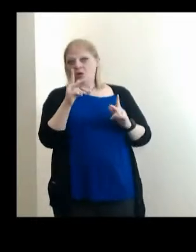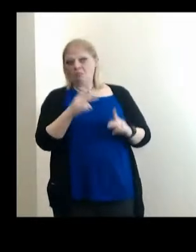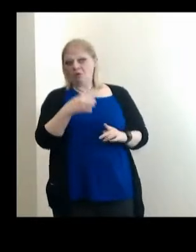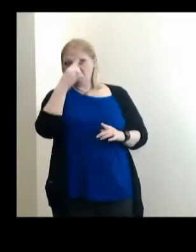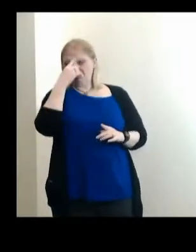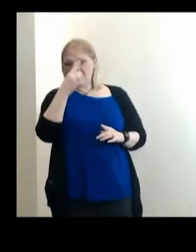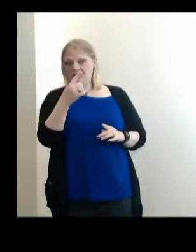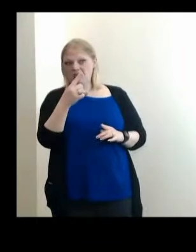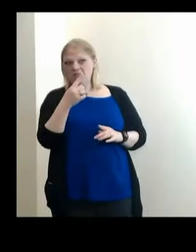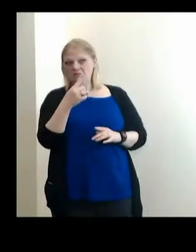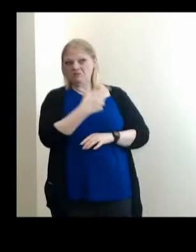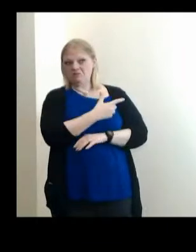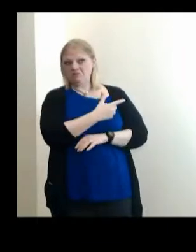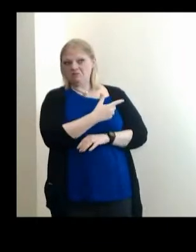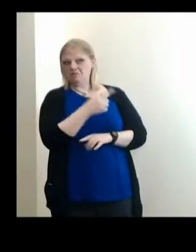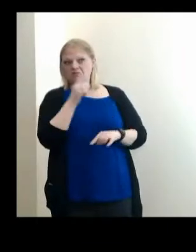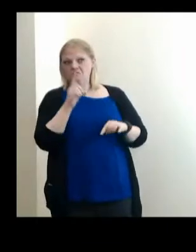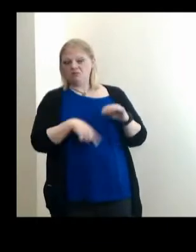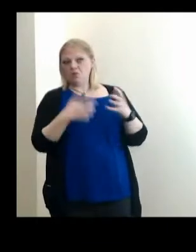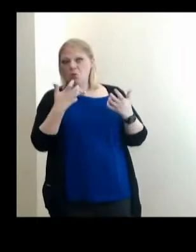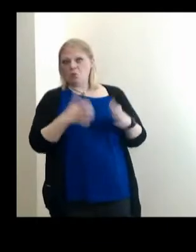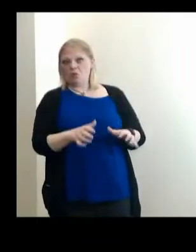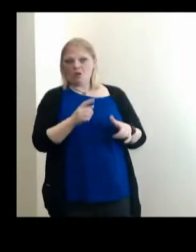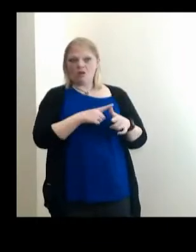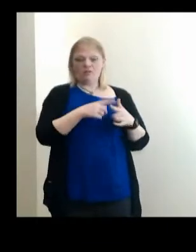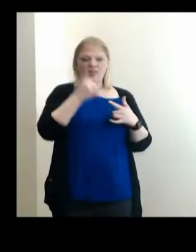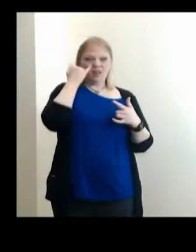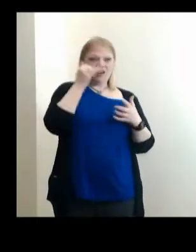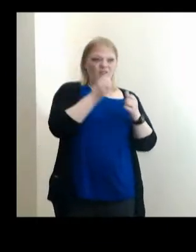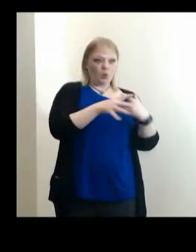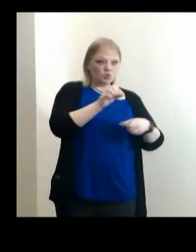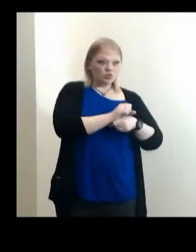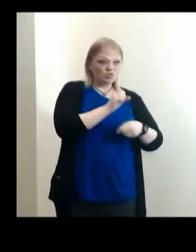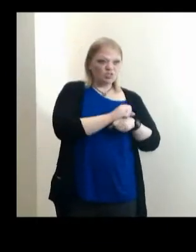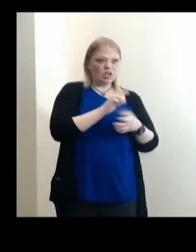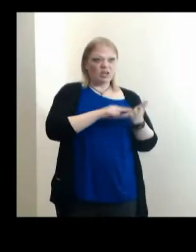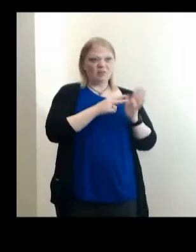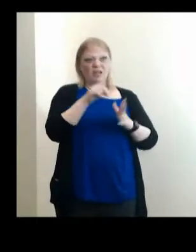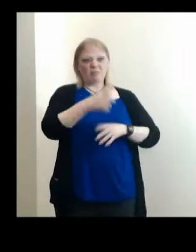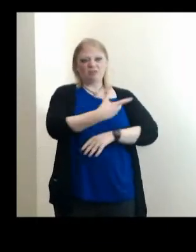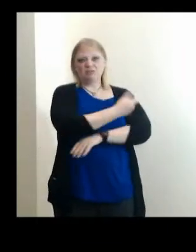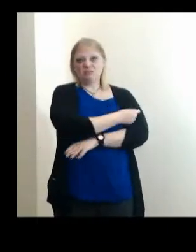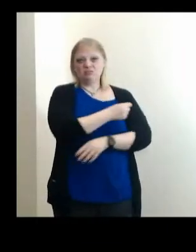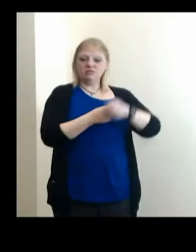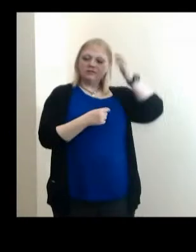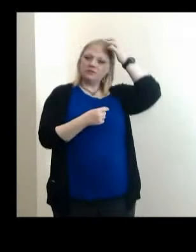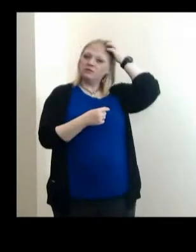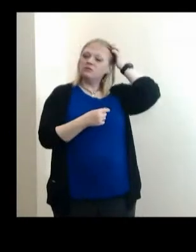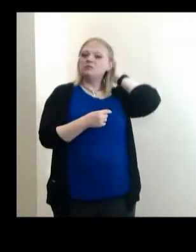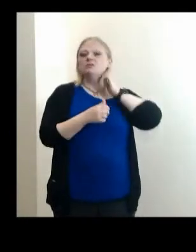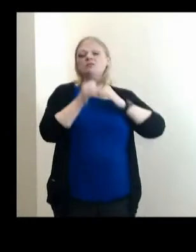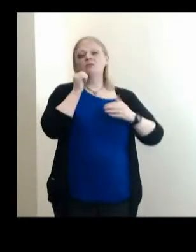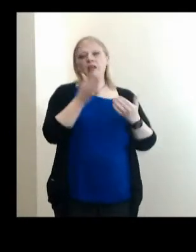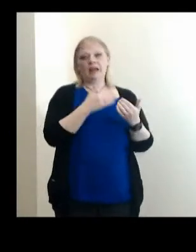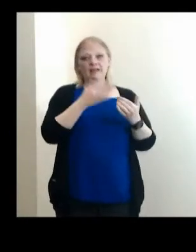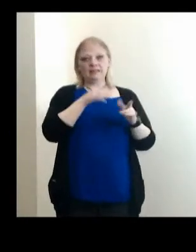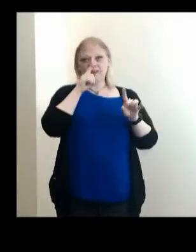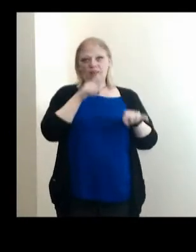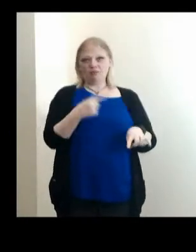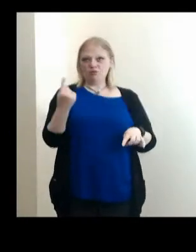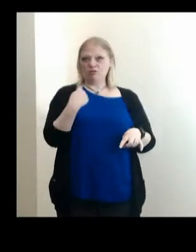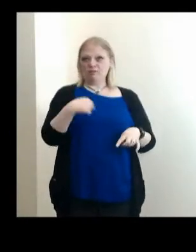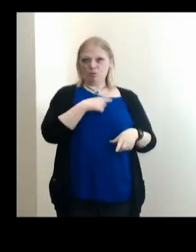I'm going to lose my job unless I get vaccinated, I better get vaccinated. It is not an easy answer, and it's something we're working